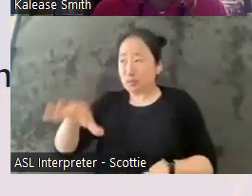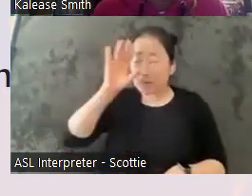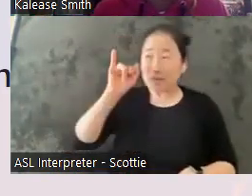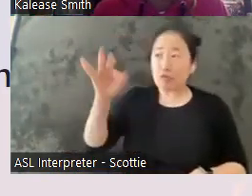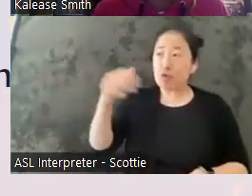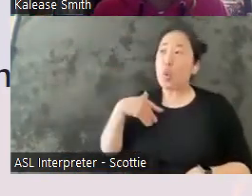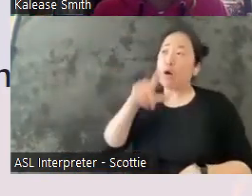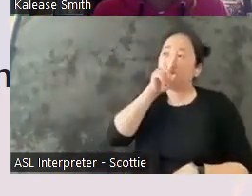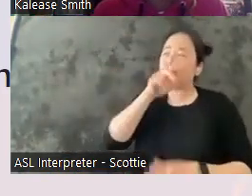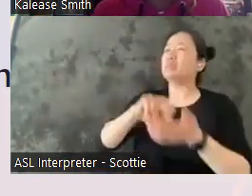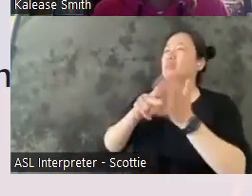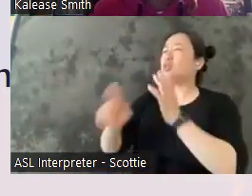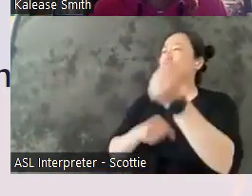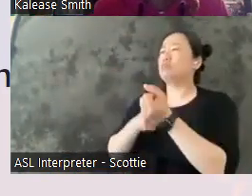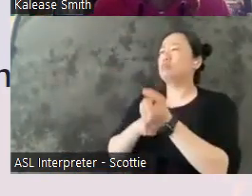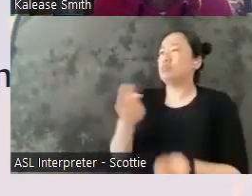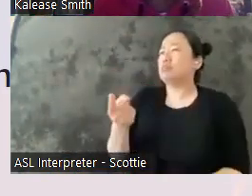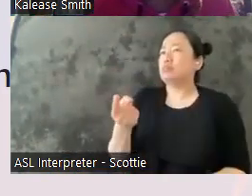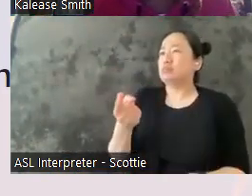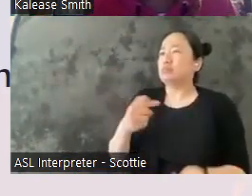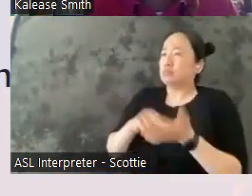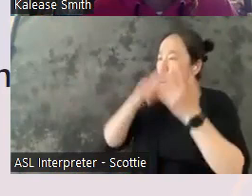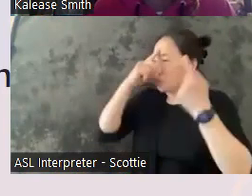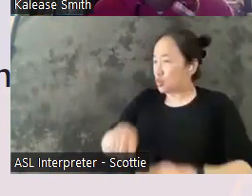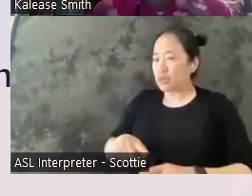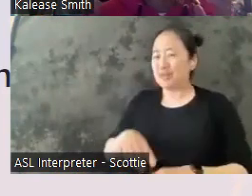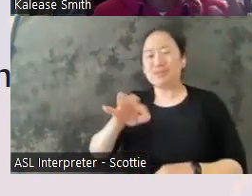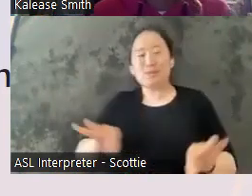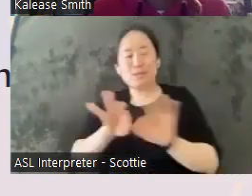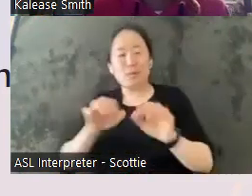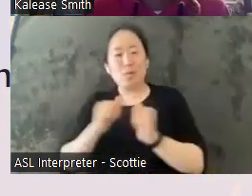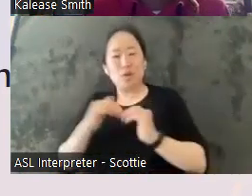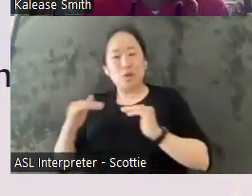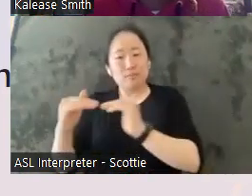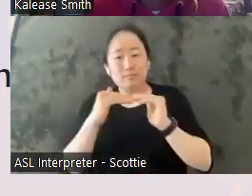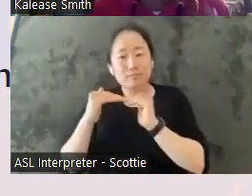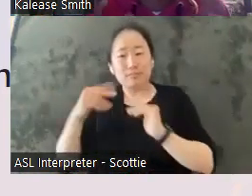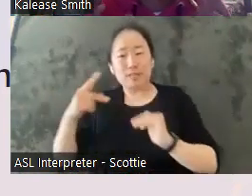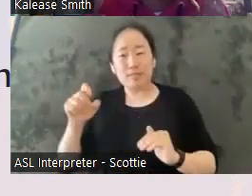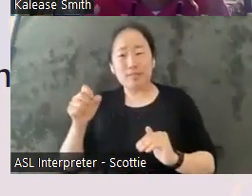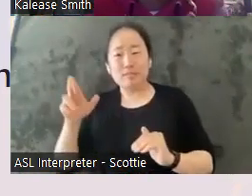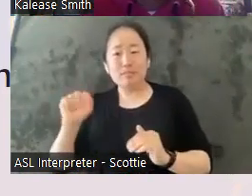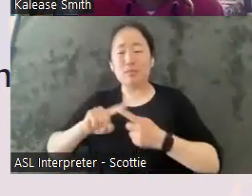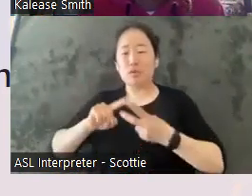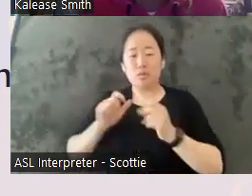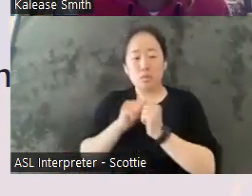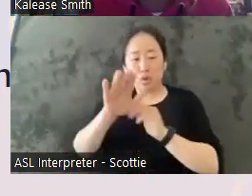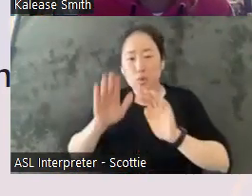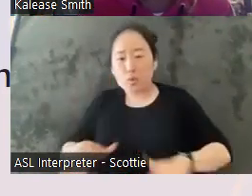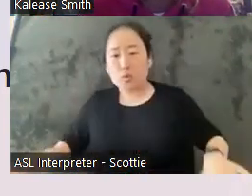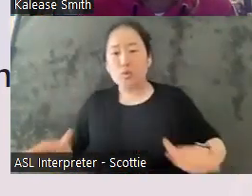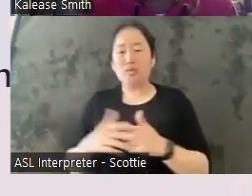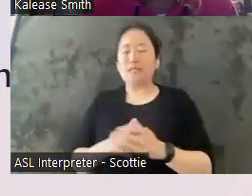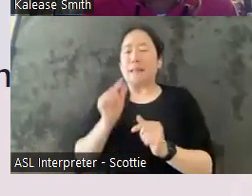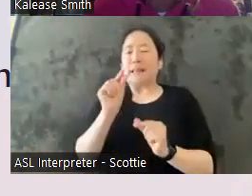little conversations like that with your peers, with your children, just bringing stuff to their attention. There are so many small things that we